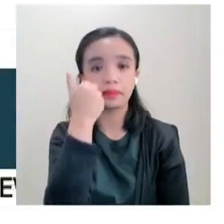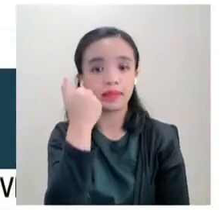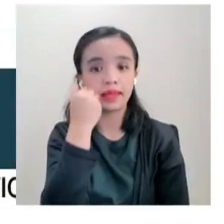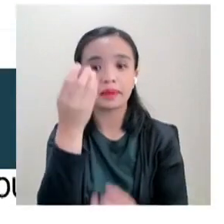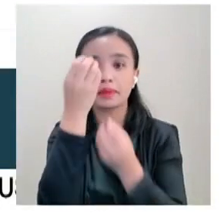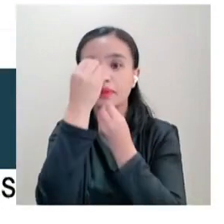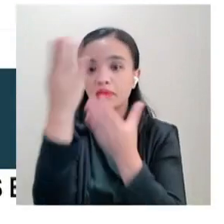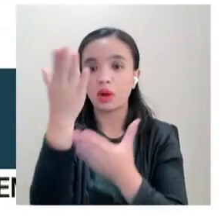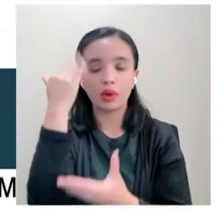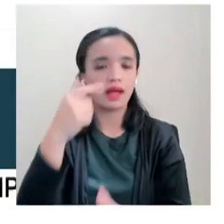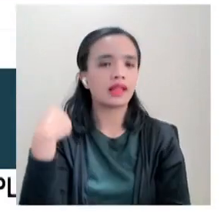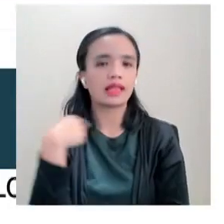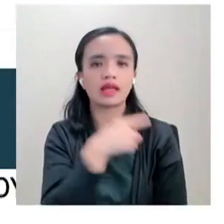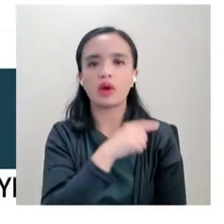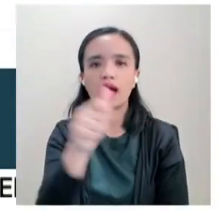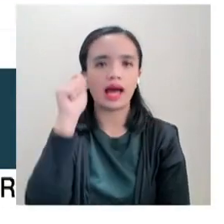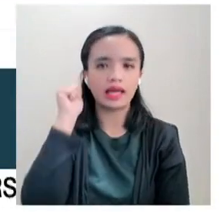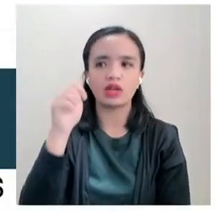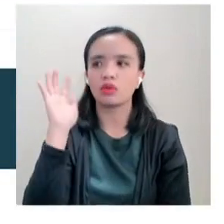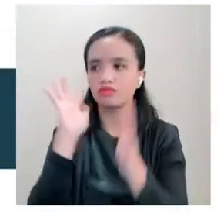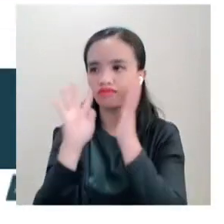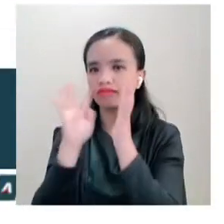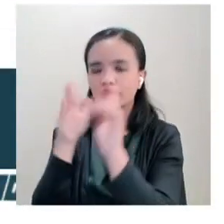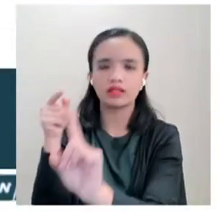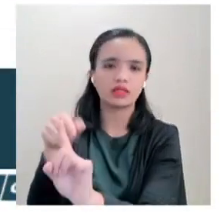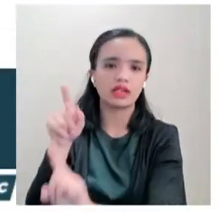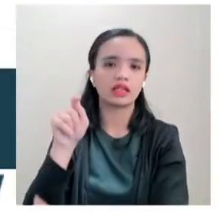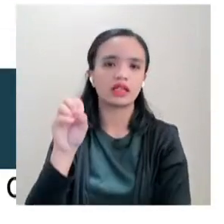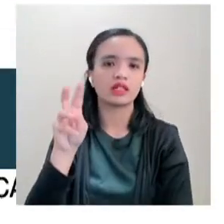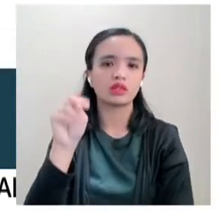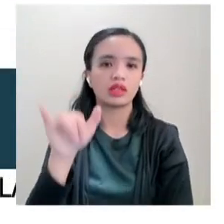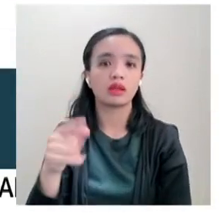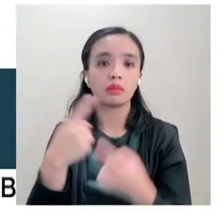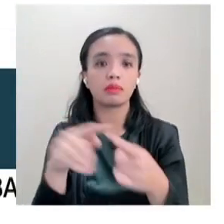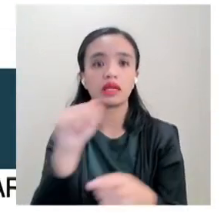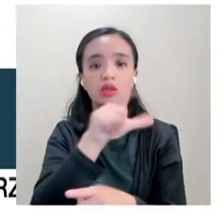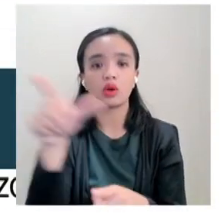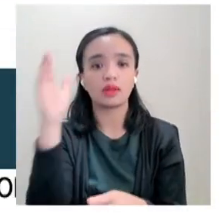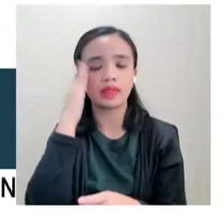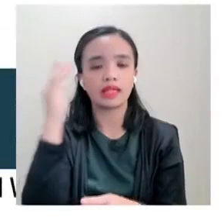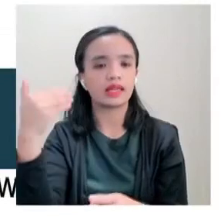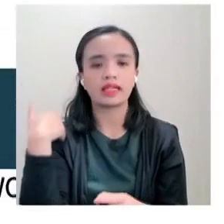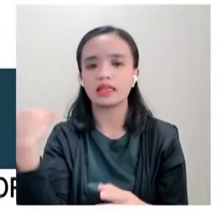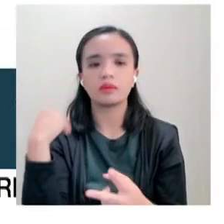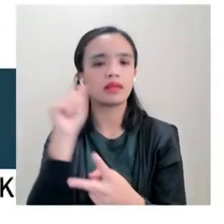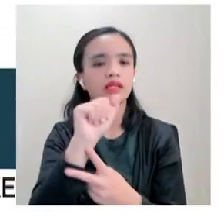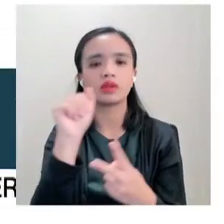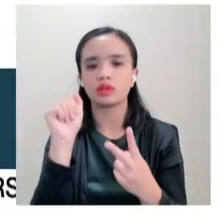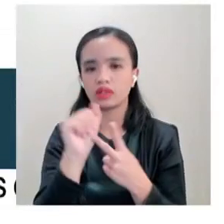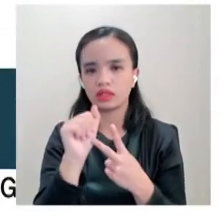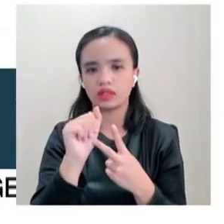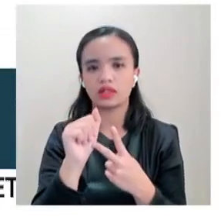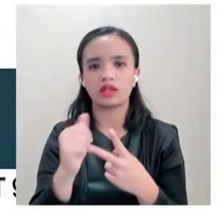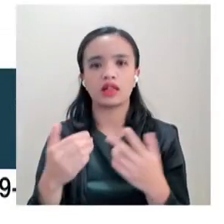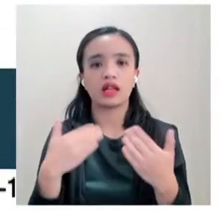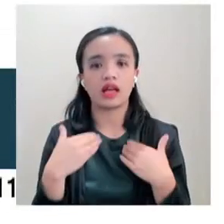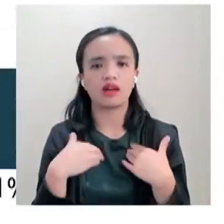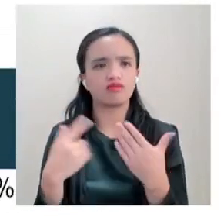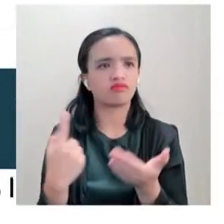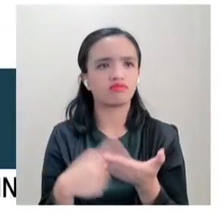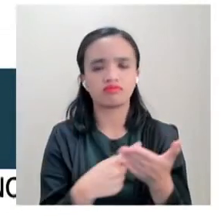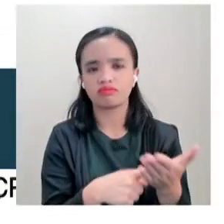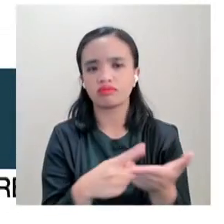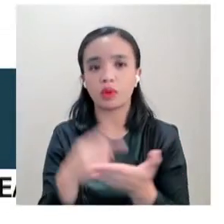ayaw naman natin mapahiya si Tony. But what we all know is that he has not been appointed yet. There were talks because he has been